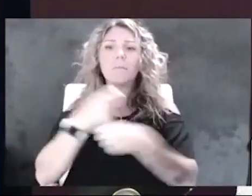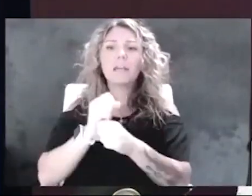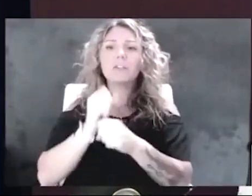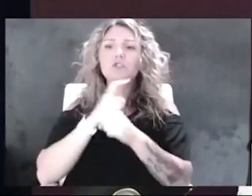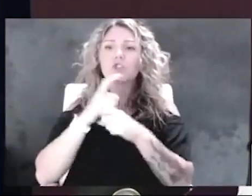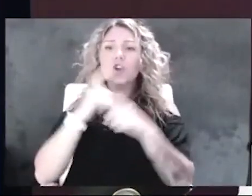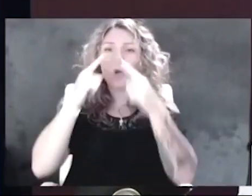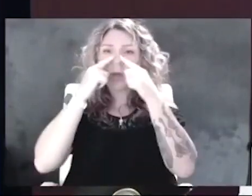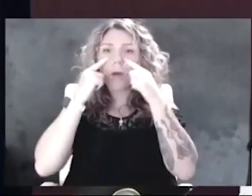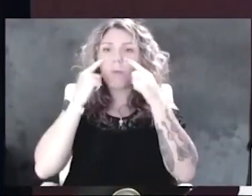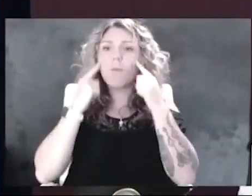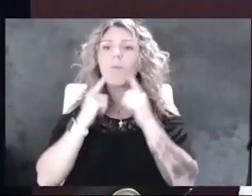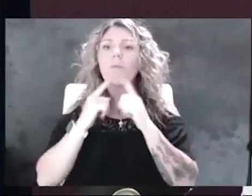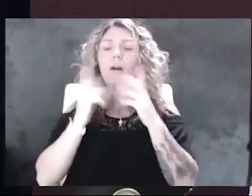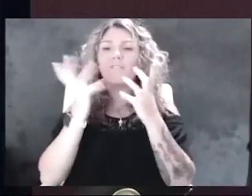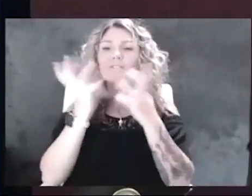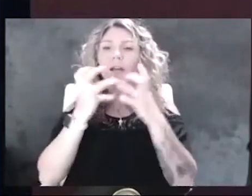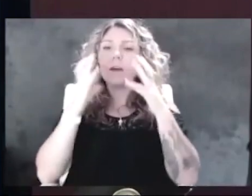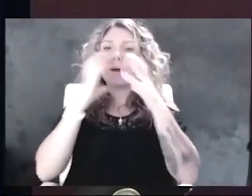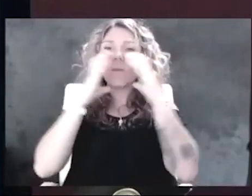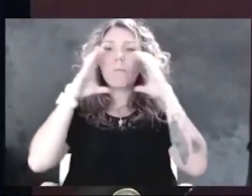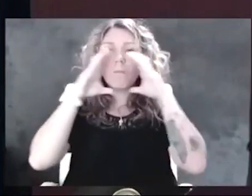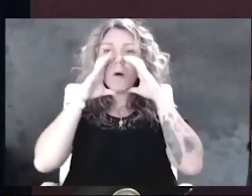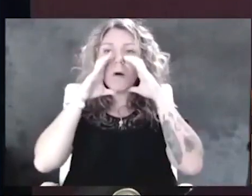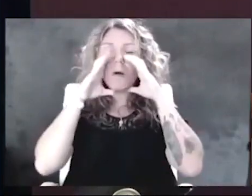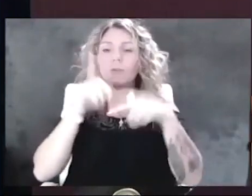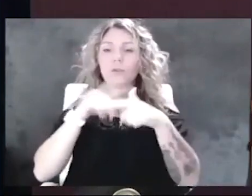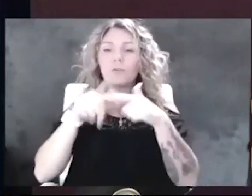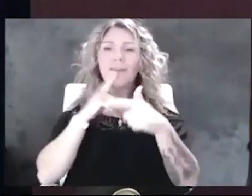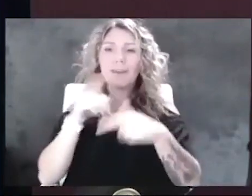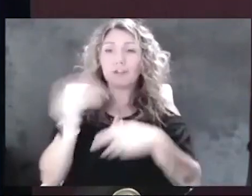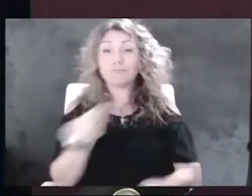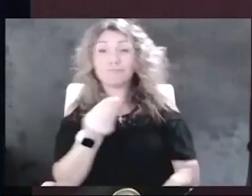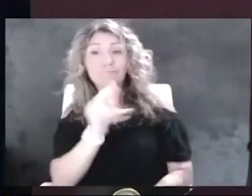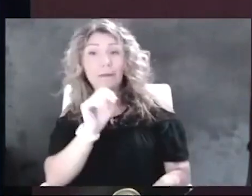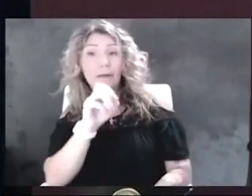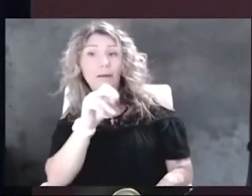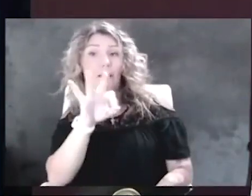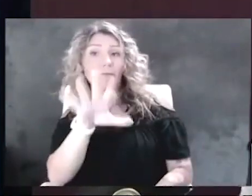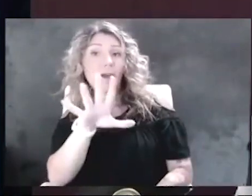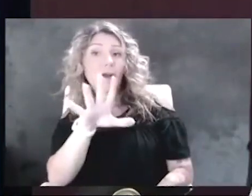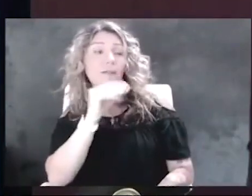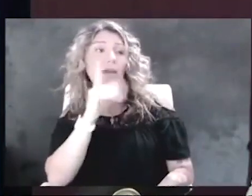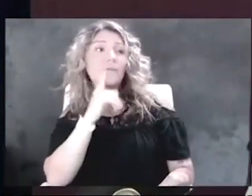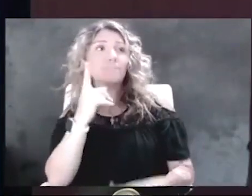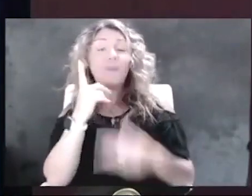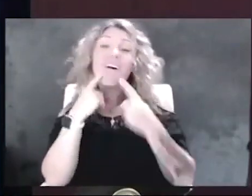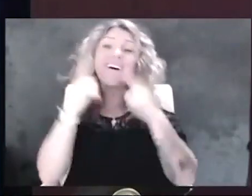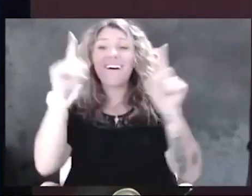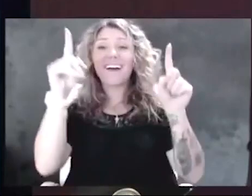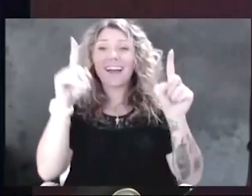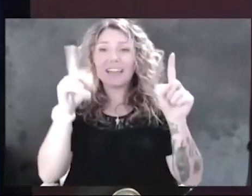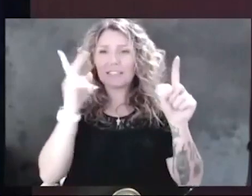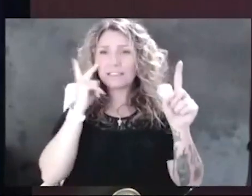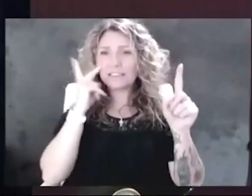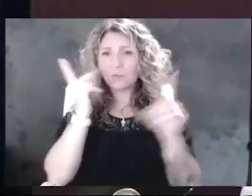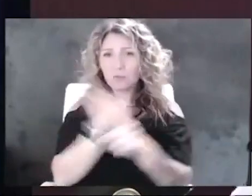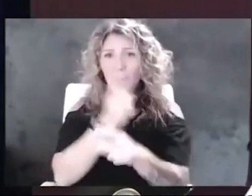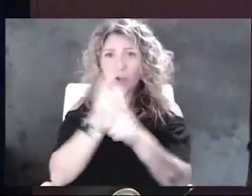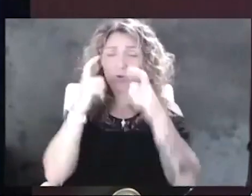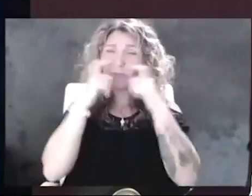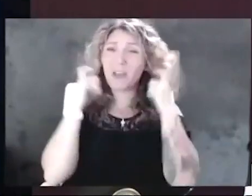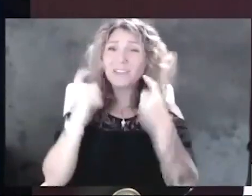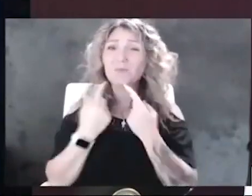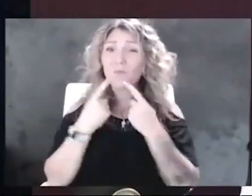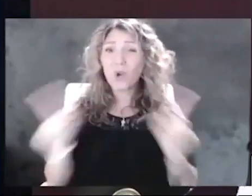how to fit it and how to position it. You can't just give somebody an N95 mask and expect it to work. And C, regular masks work. And you could say,